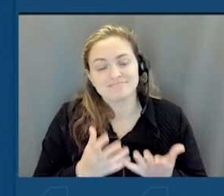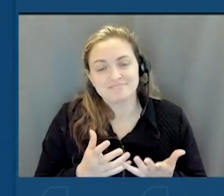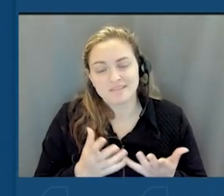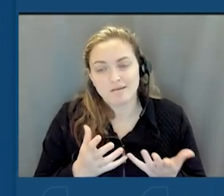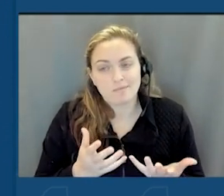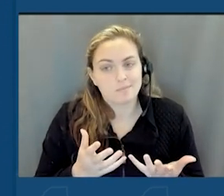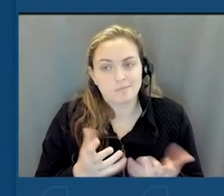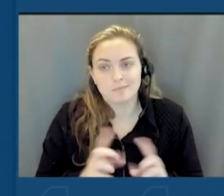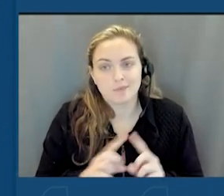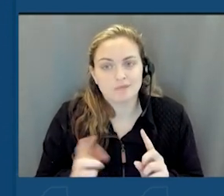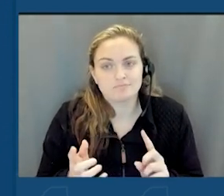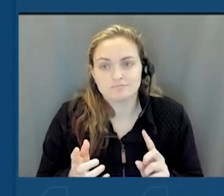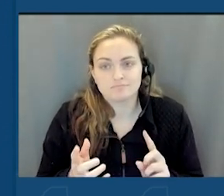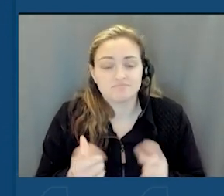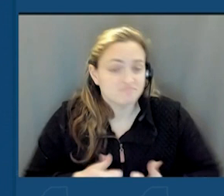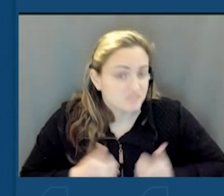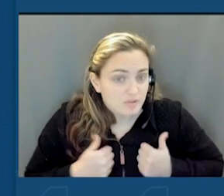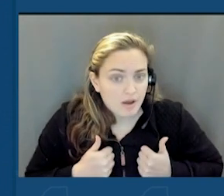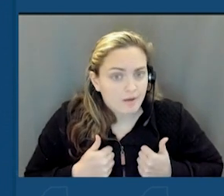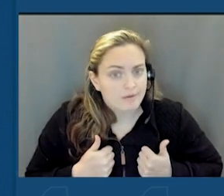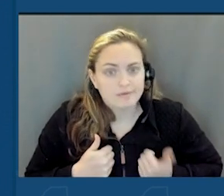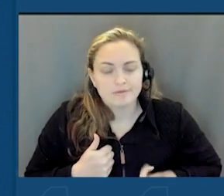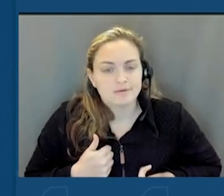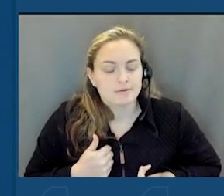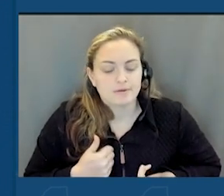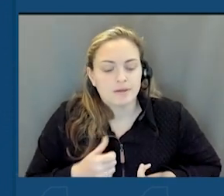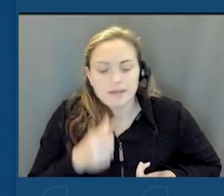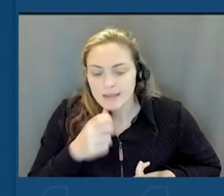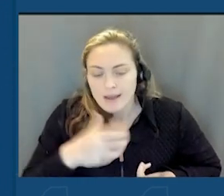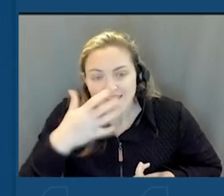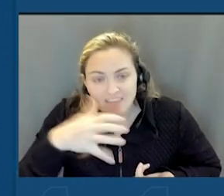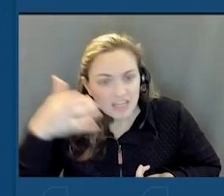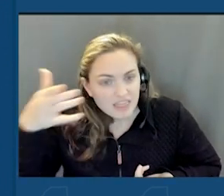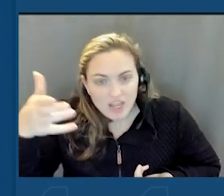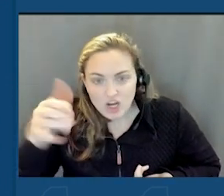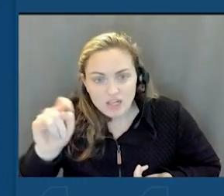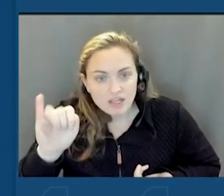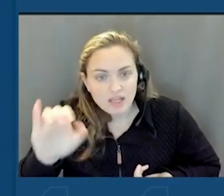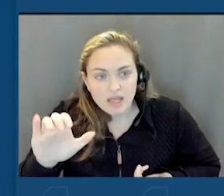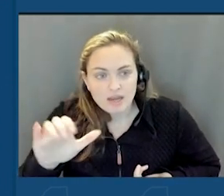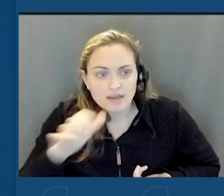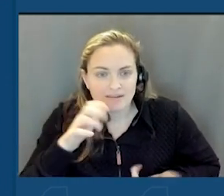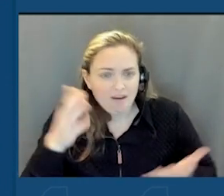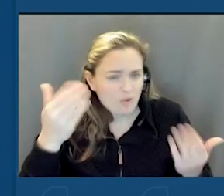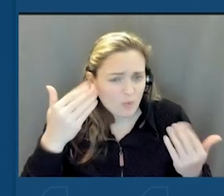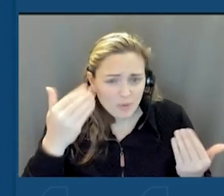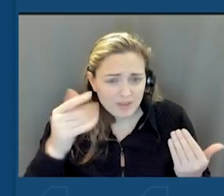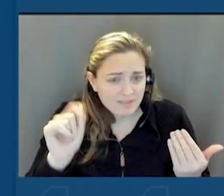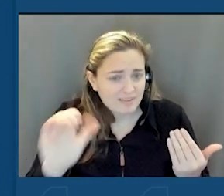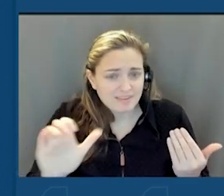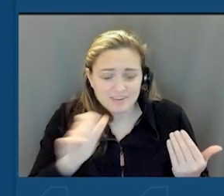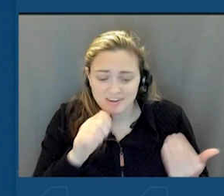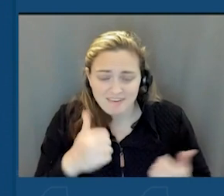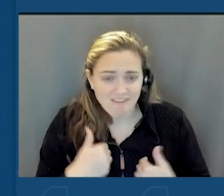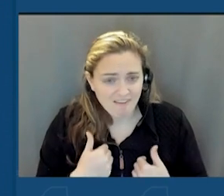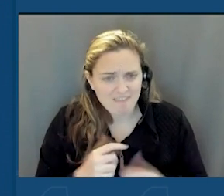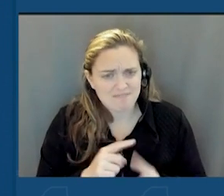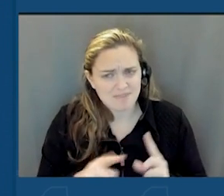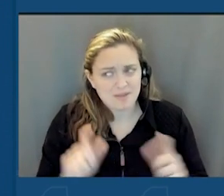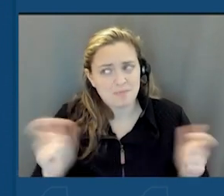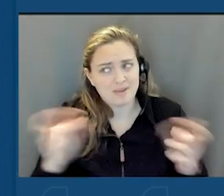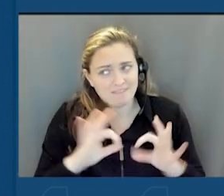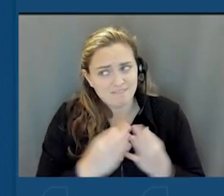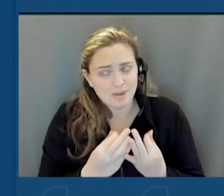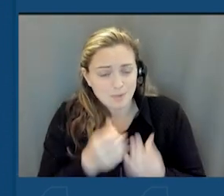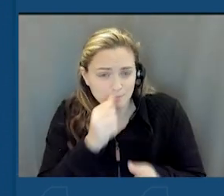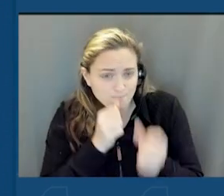But we survived. We didn't have heat up there. We didn't have cool up there, you know, air conditioning, but, you know, it was a big family. You just did what you